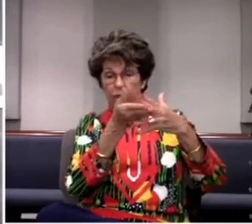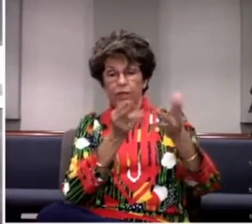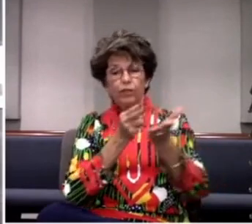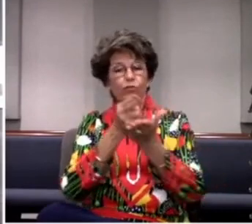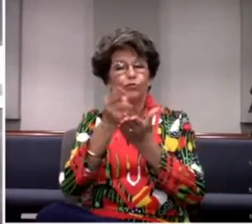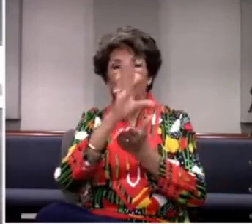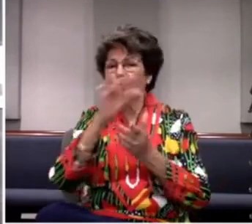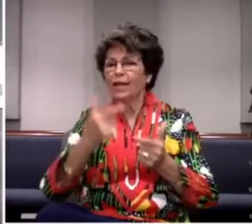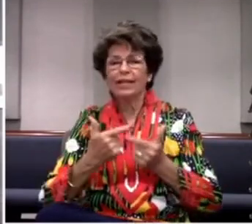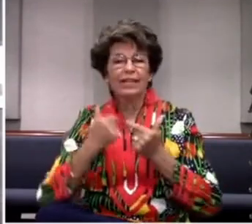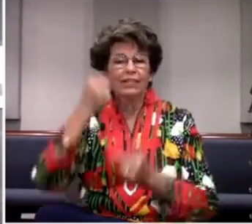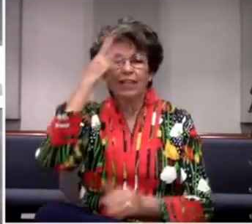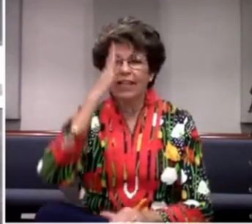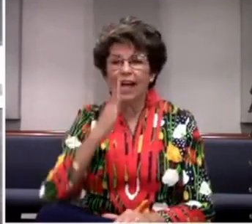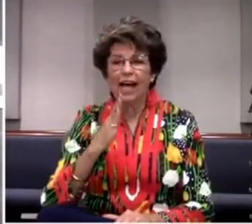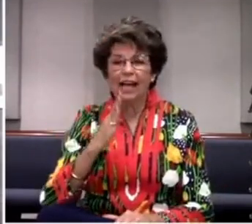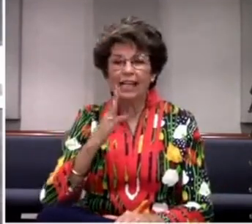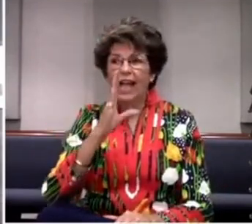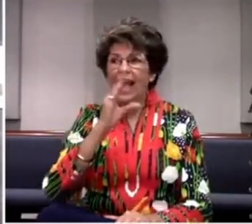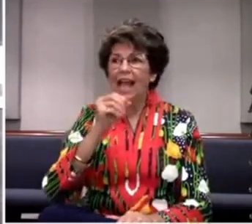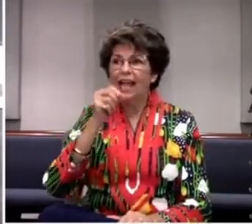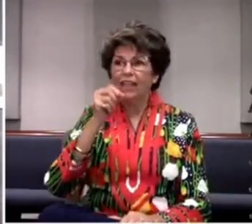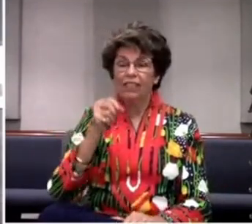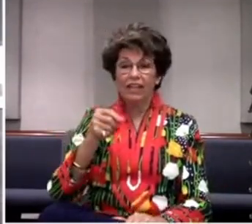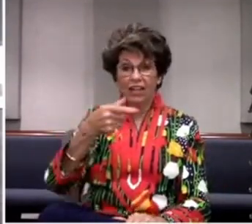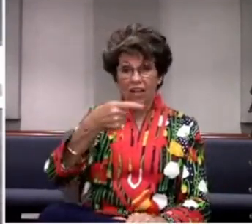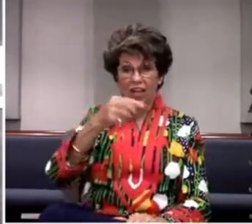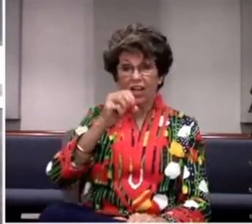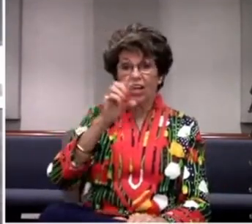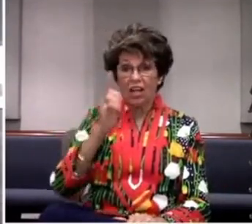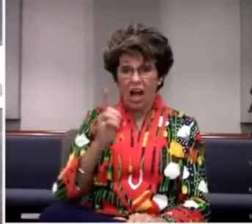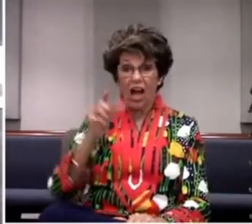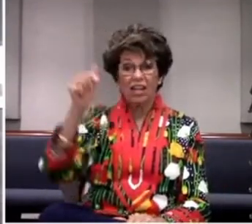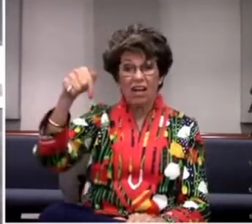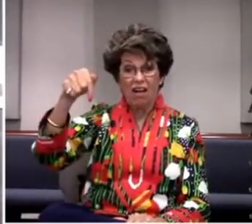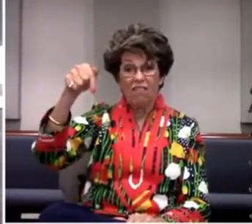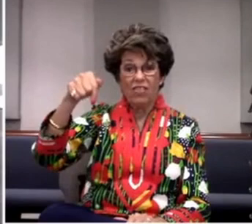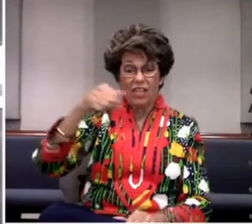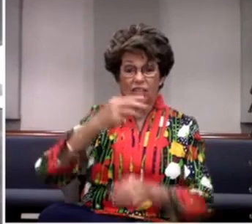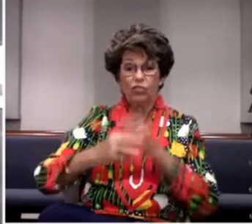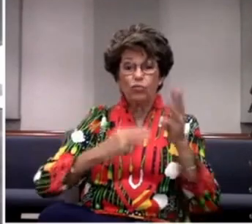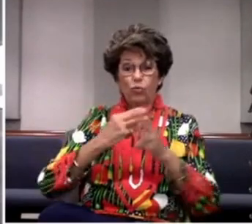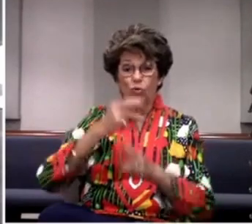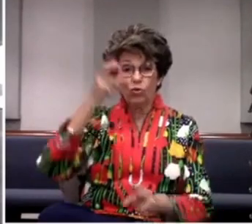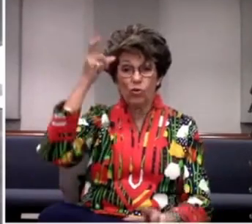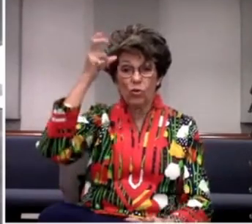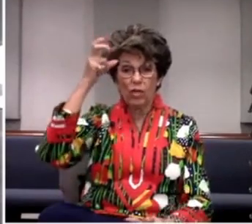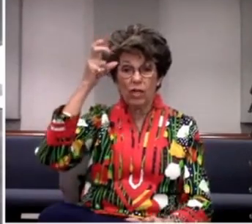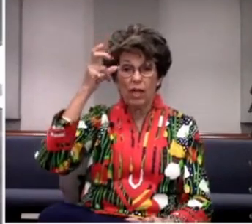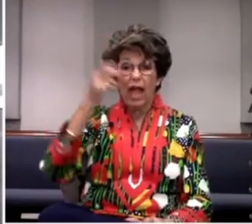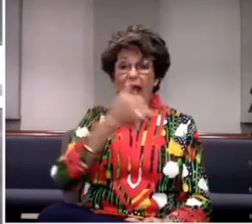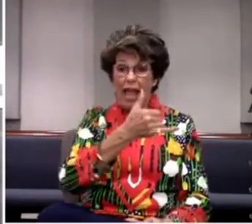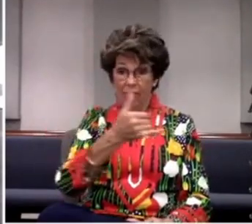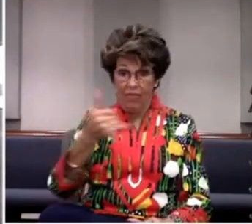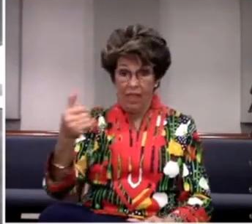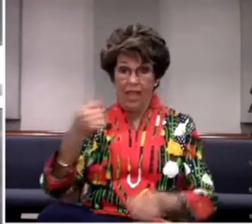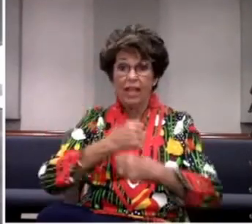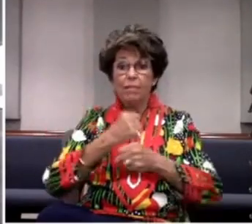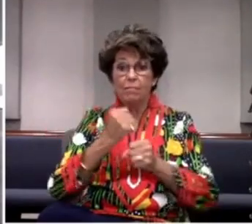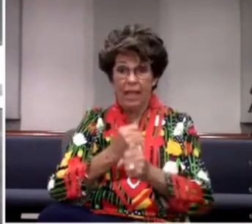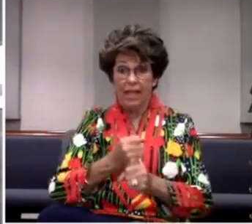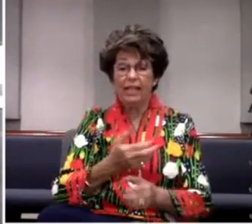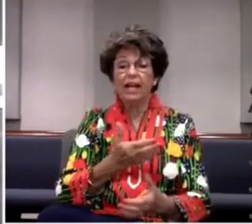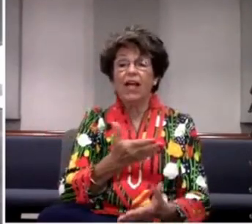God and the God of this world. And they made their choice.